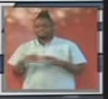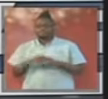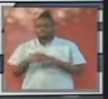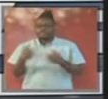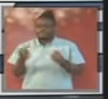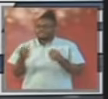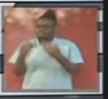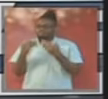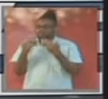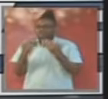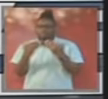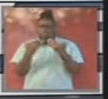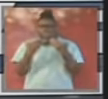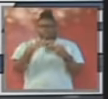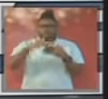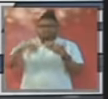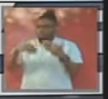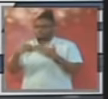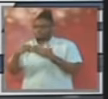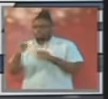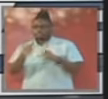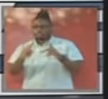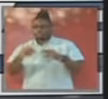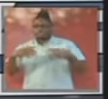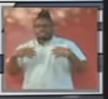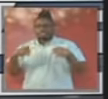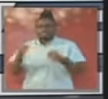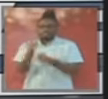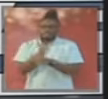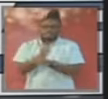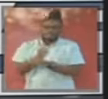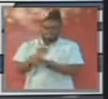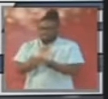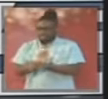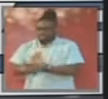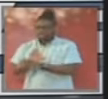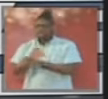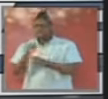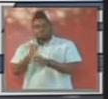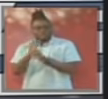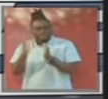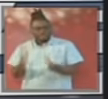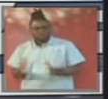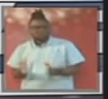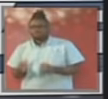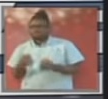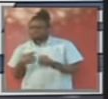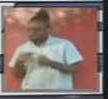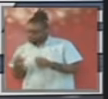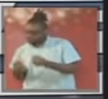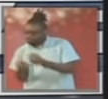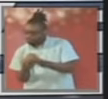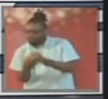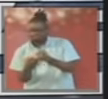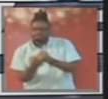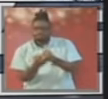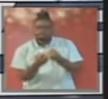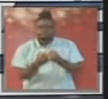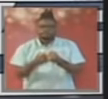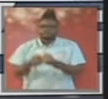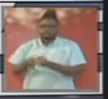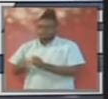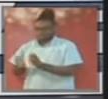all frontline workers that have been involved in the management and support of the parallel healthcare system. This list